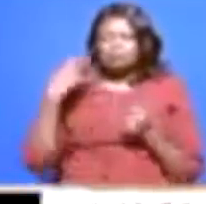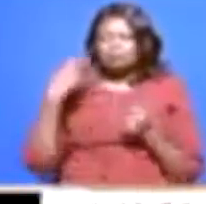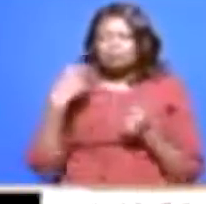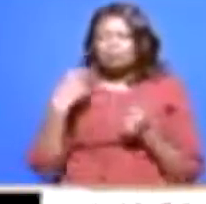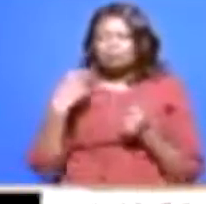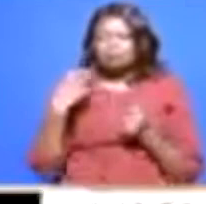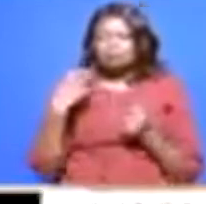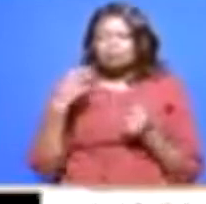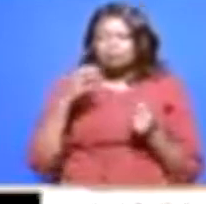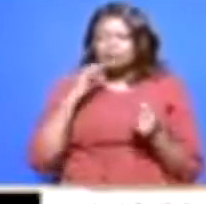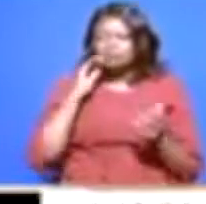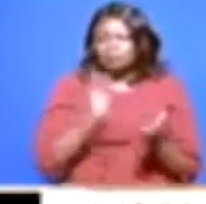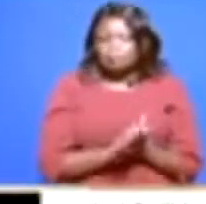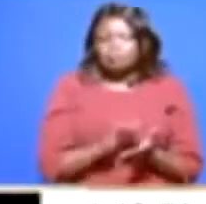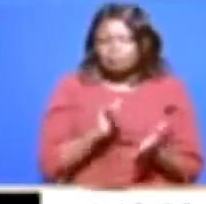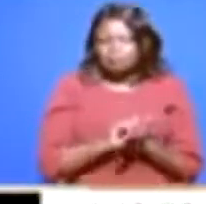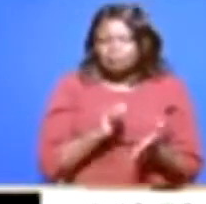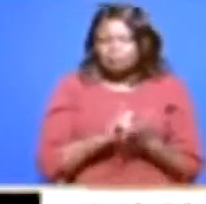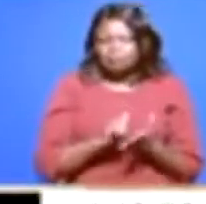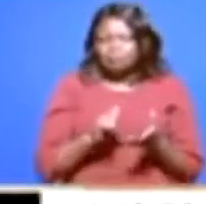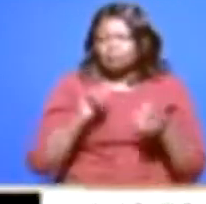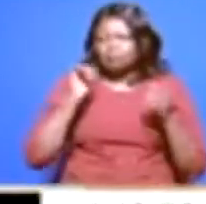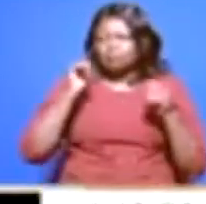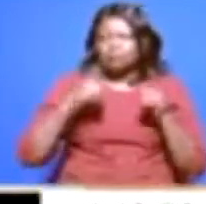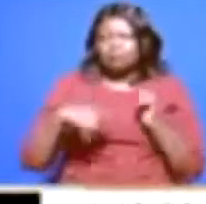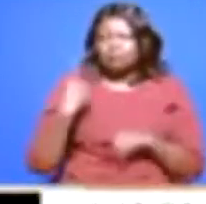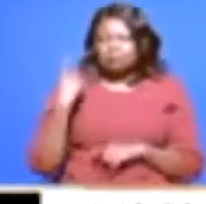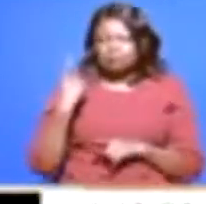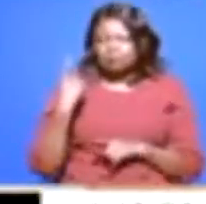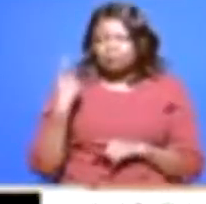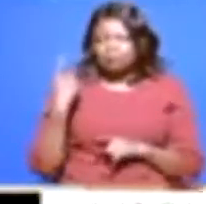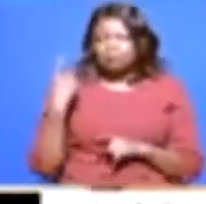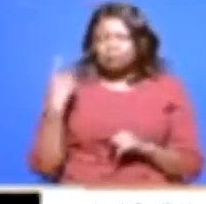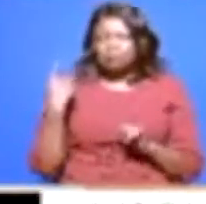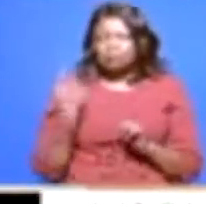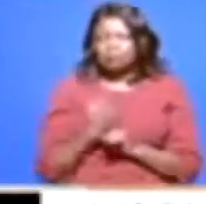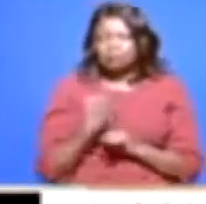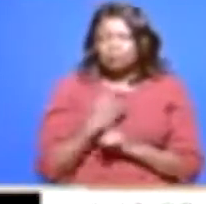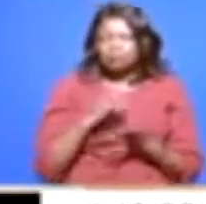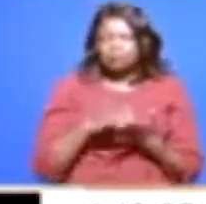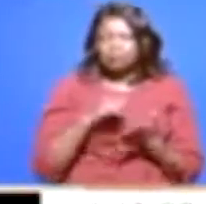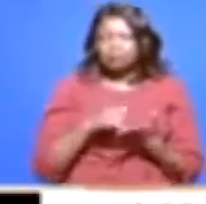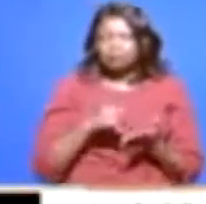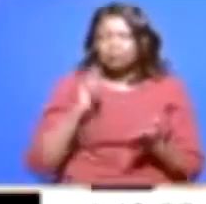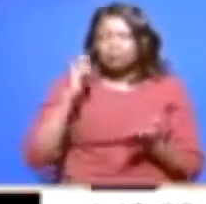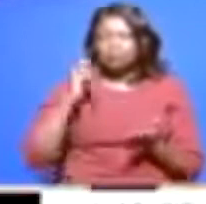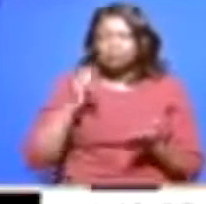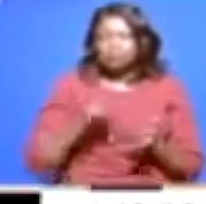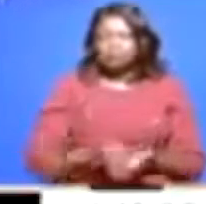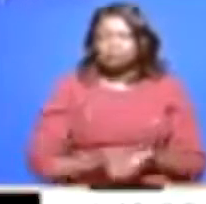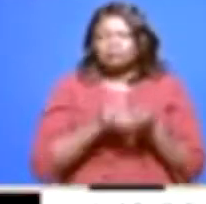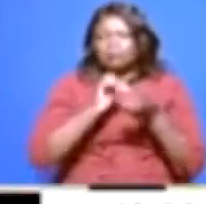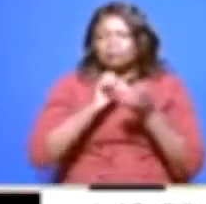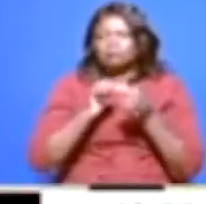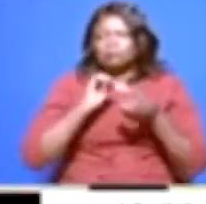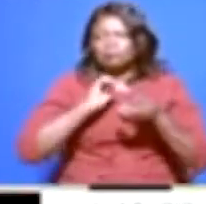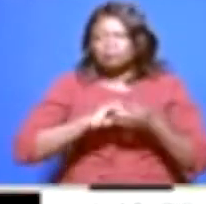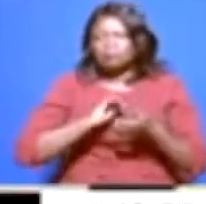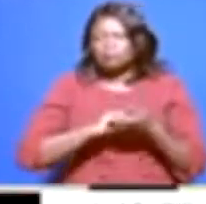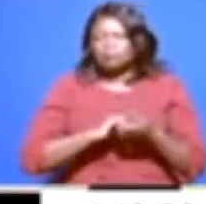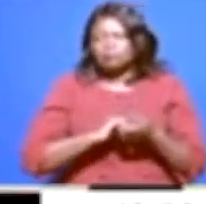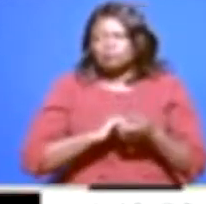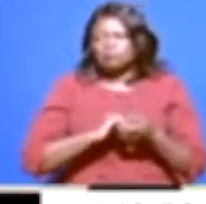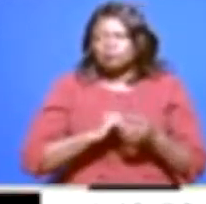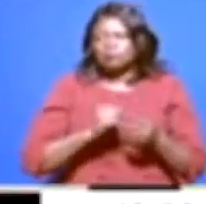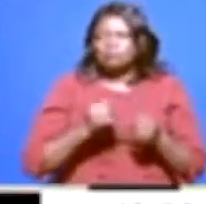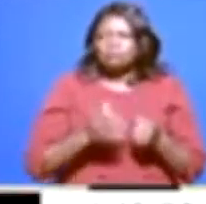have what it takes this season to go all the way and claim different titles, including the Kenya Volleyball Federation League title. Each and every player is psyched